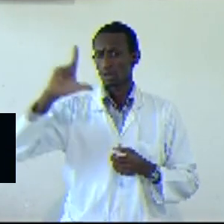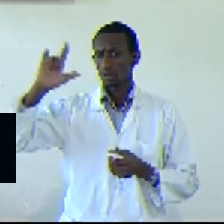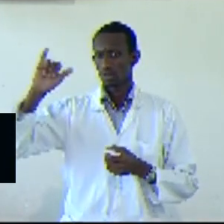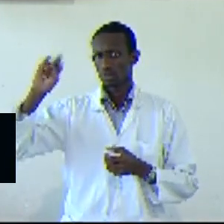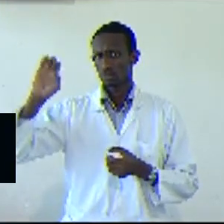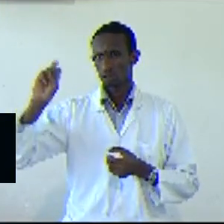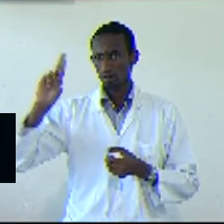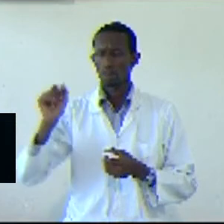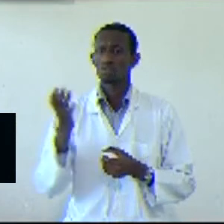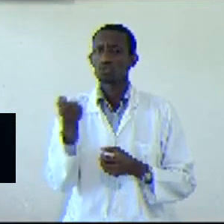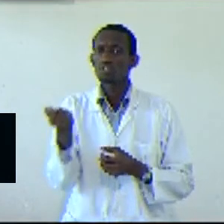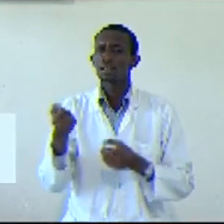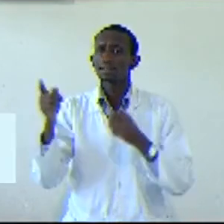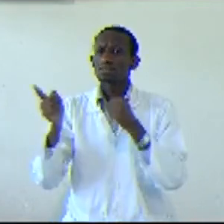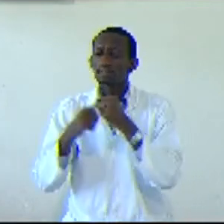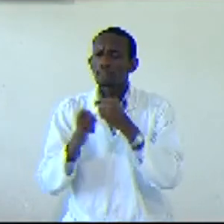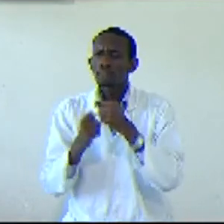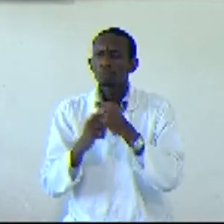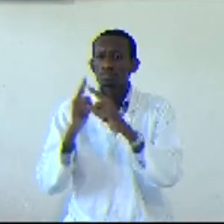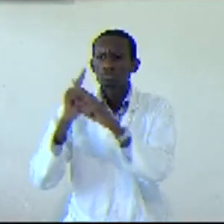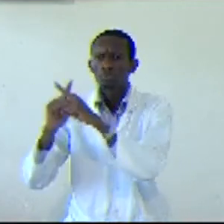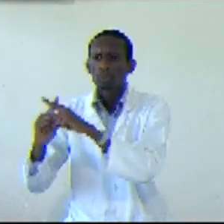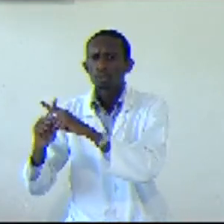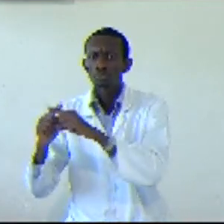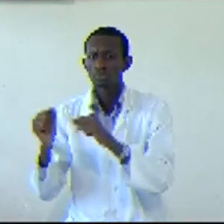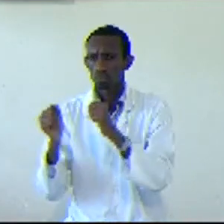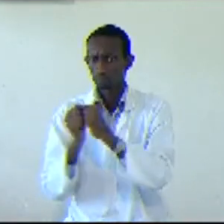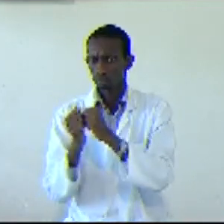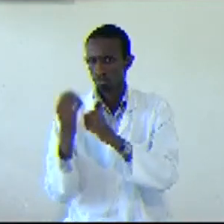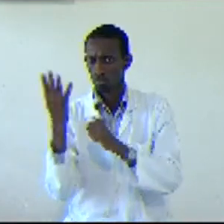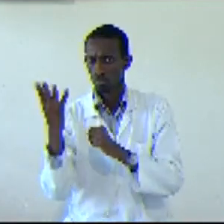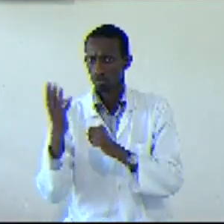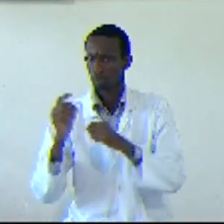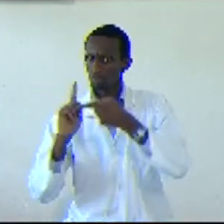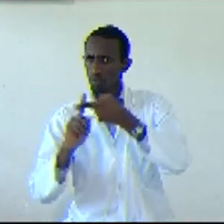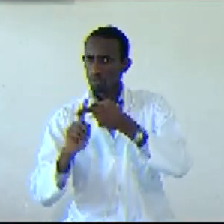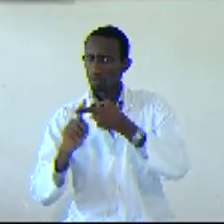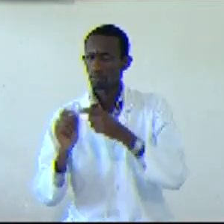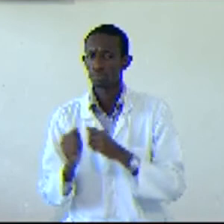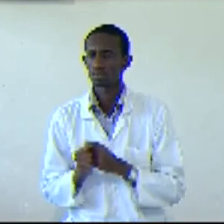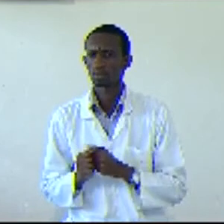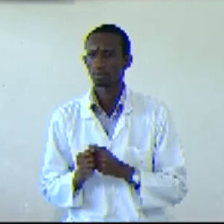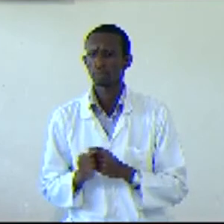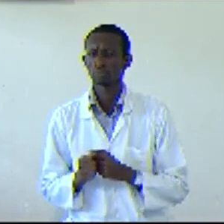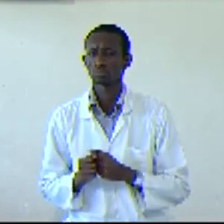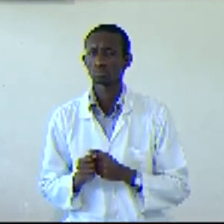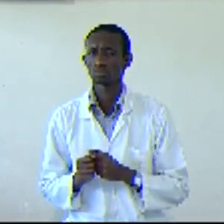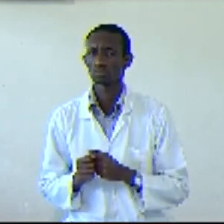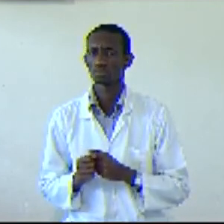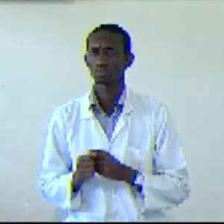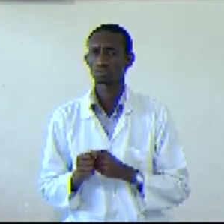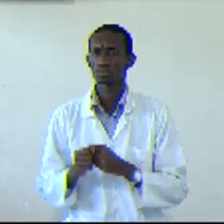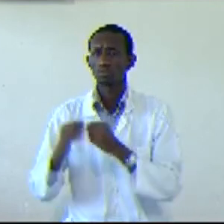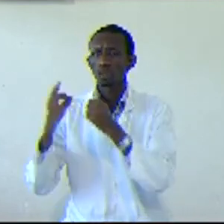6 times 40 plus what we have there is 8